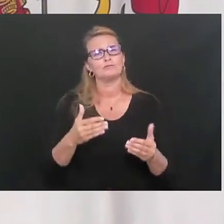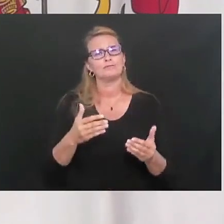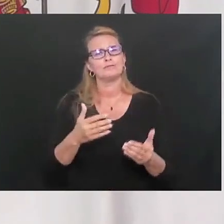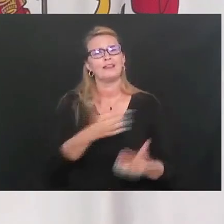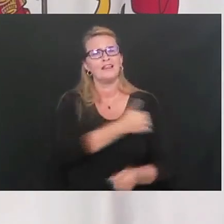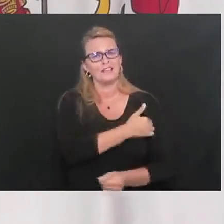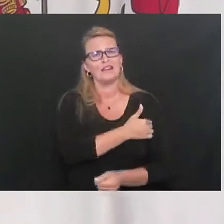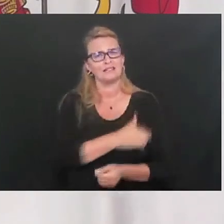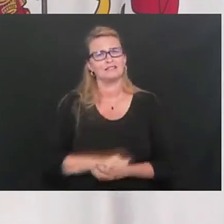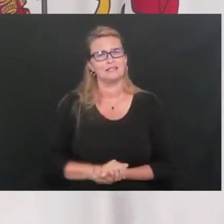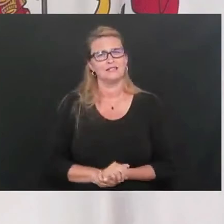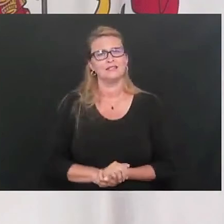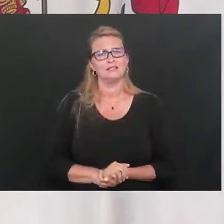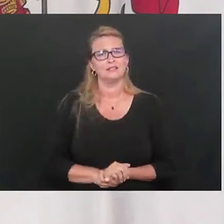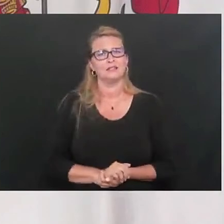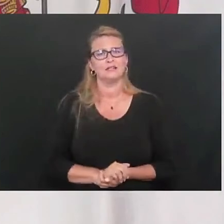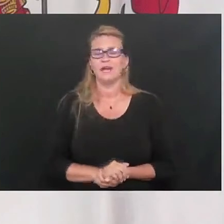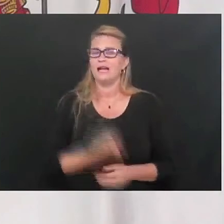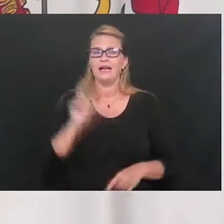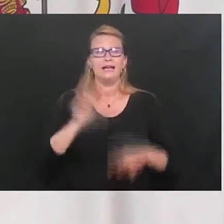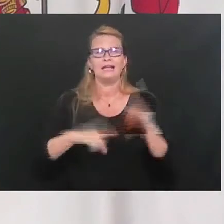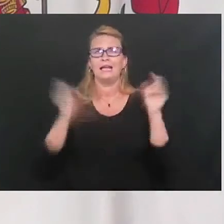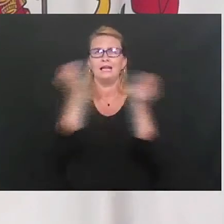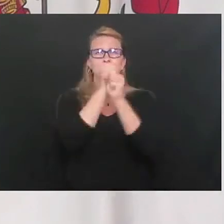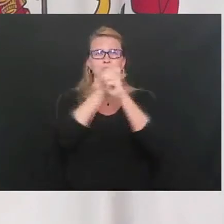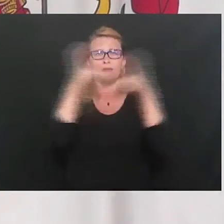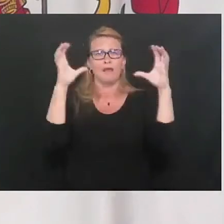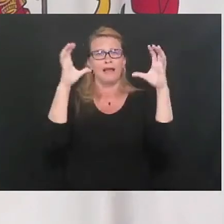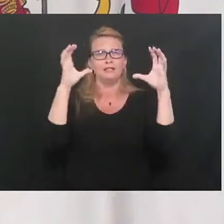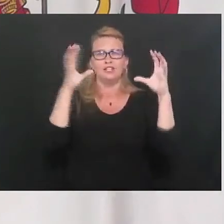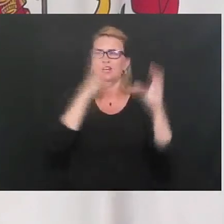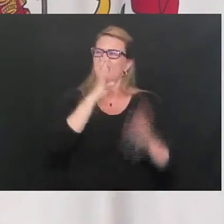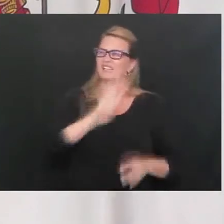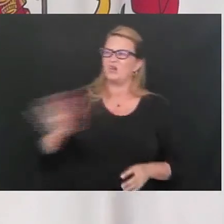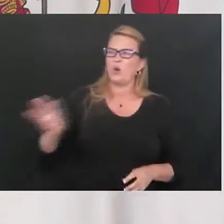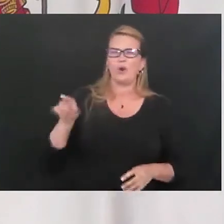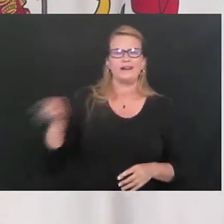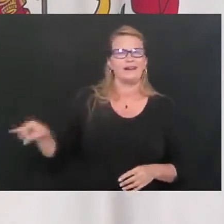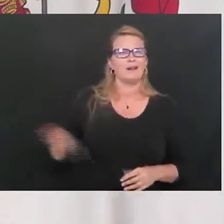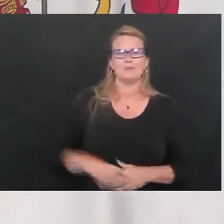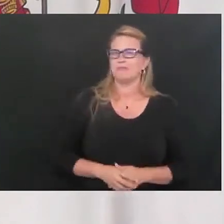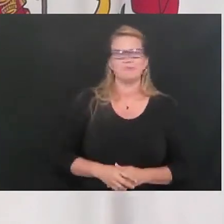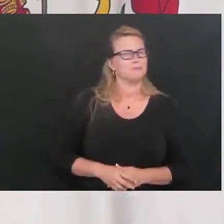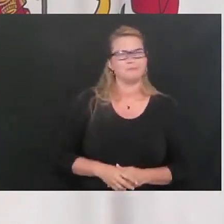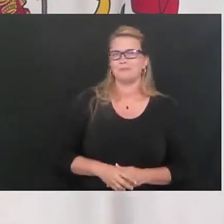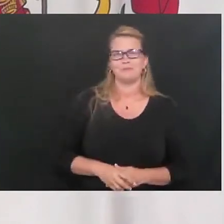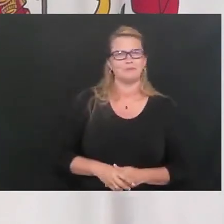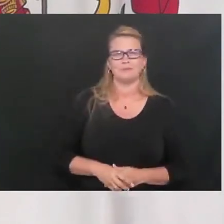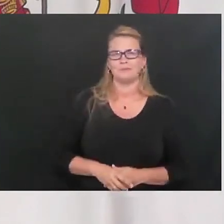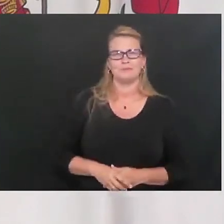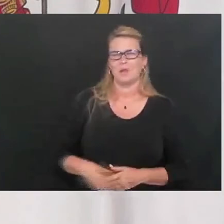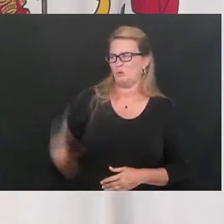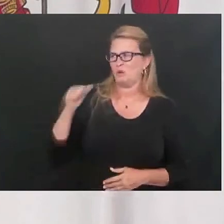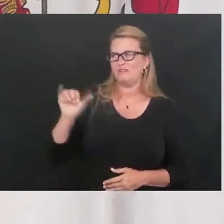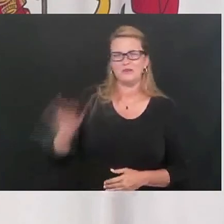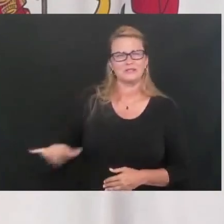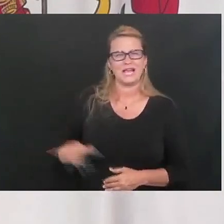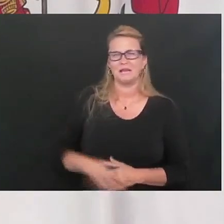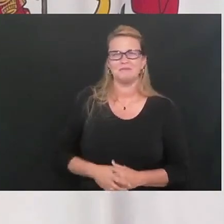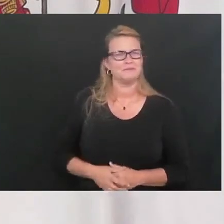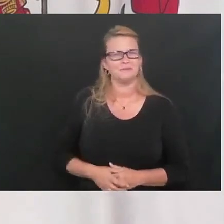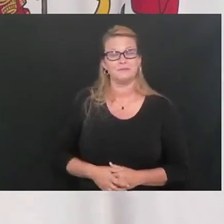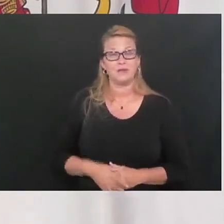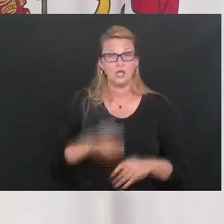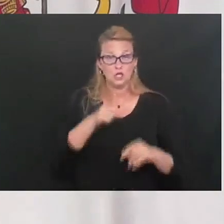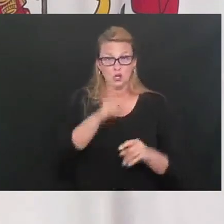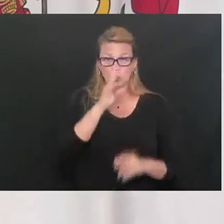I can't imagine just turn my back on it and say, no, I'm not doing that. I'm not doing that. Well, when you turn